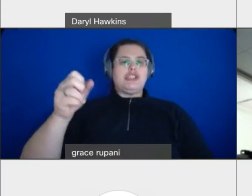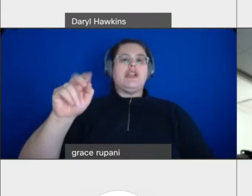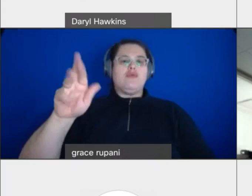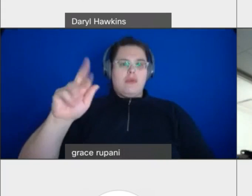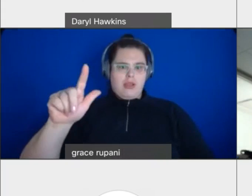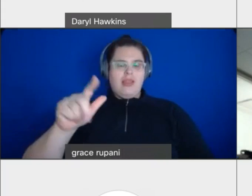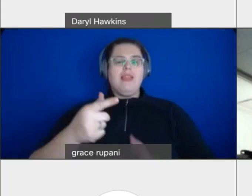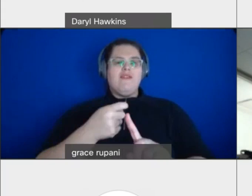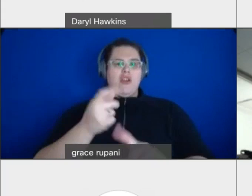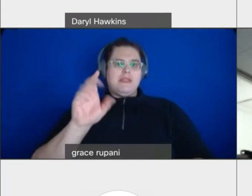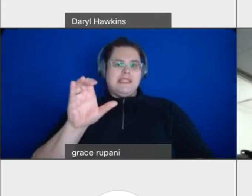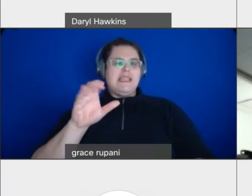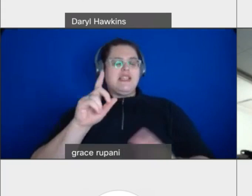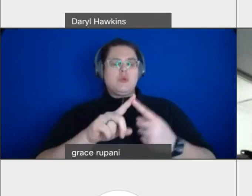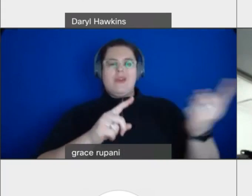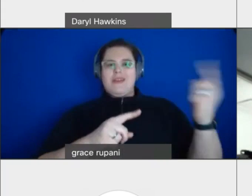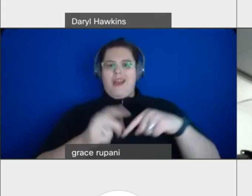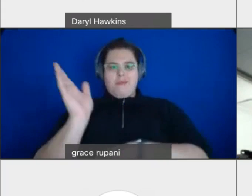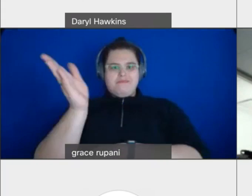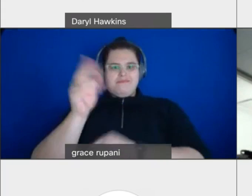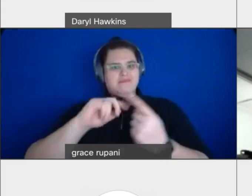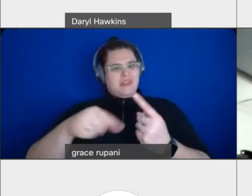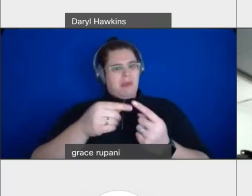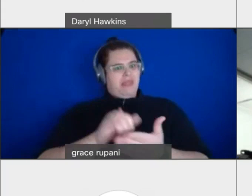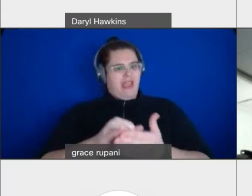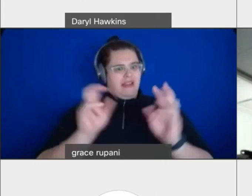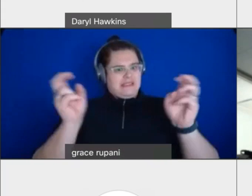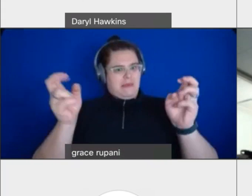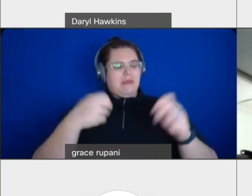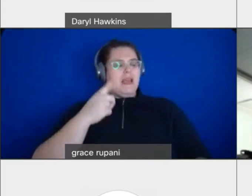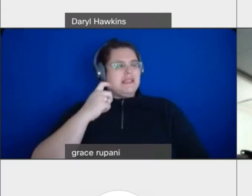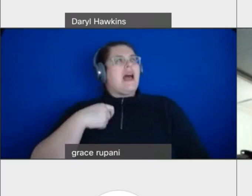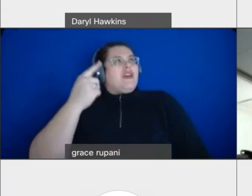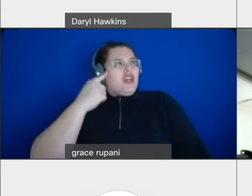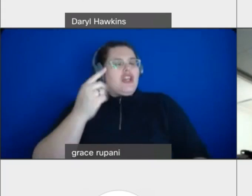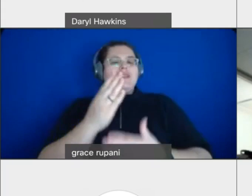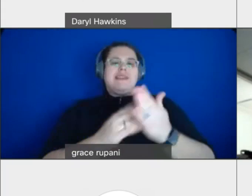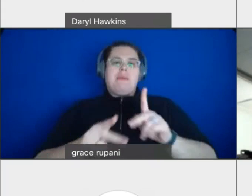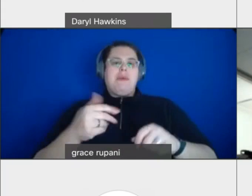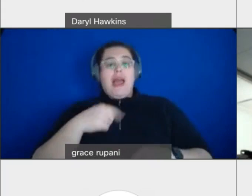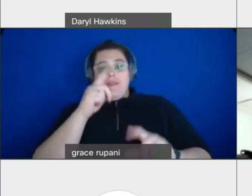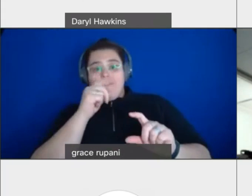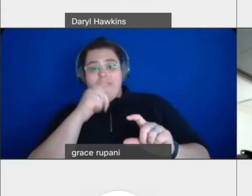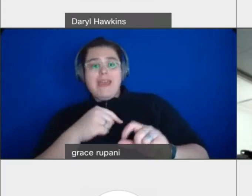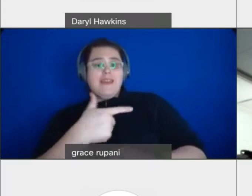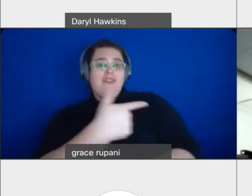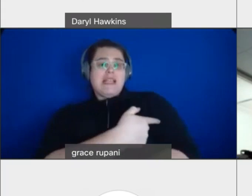that just jumped in my head because I'd heard about people trying to sell vaccine that wasn't actually